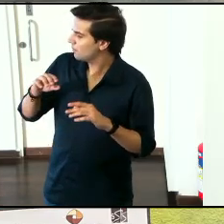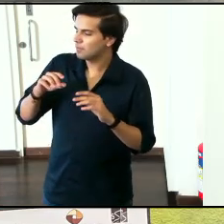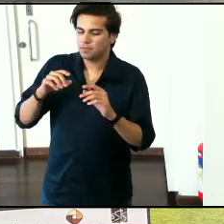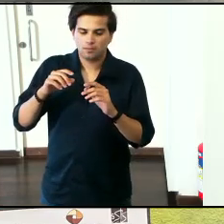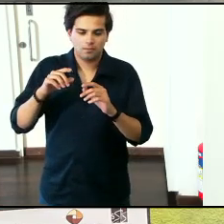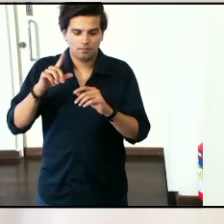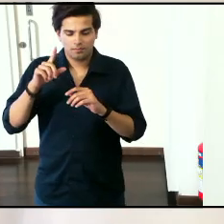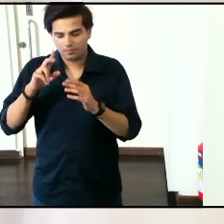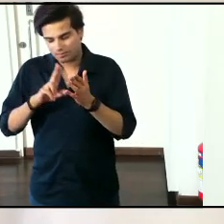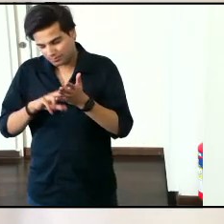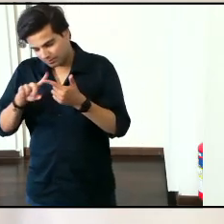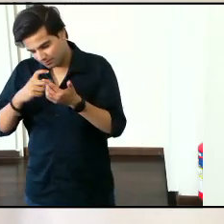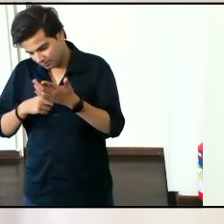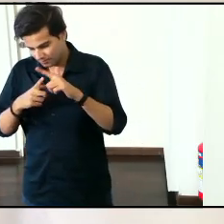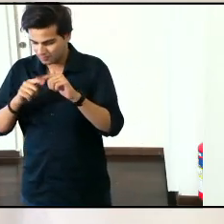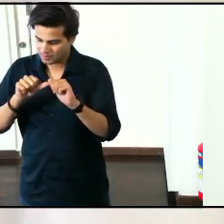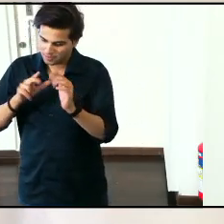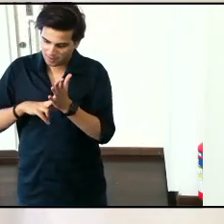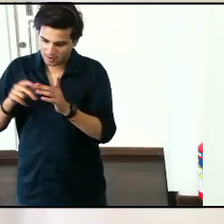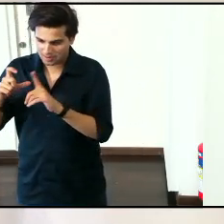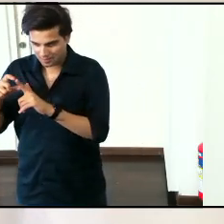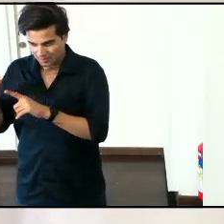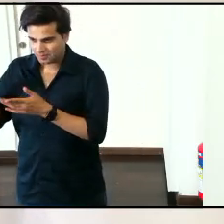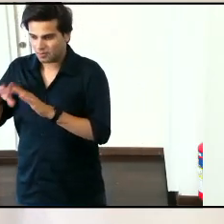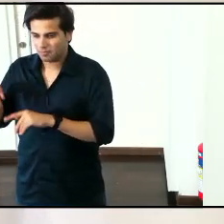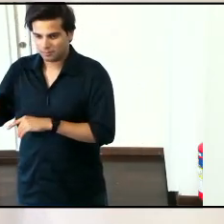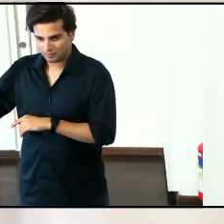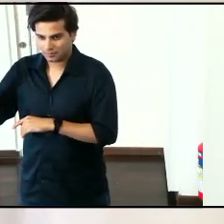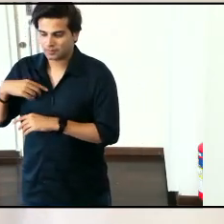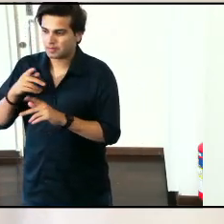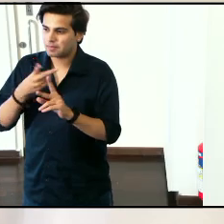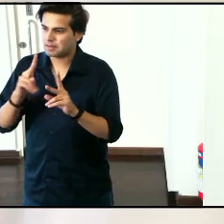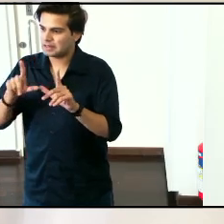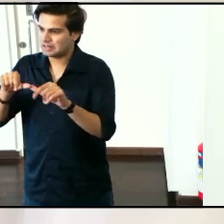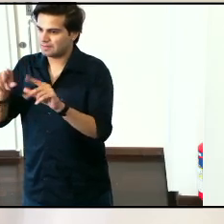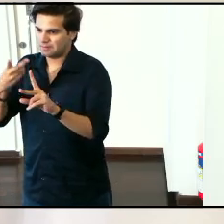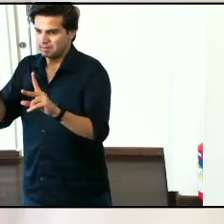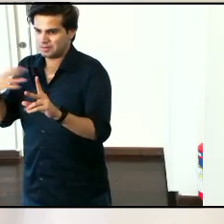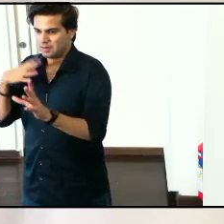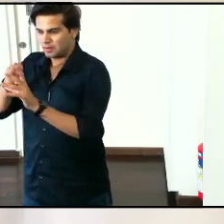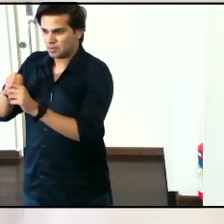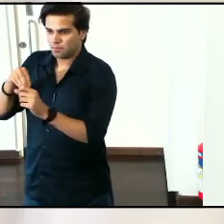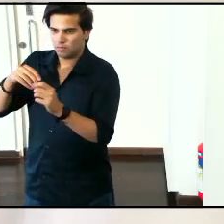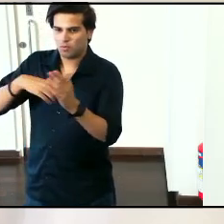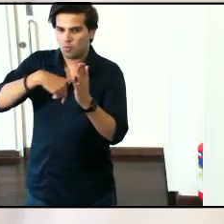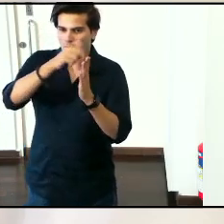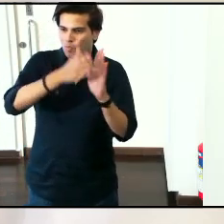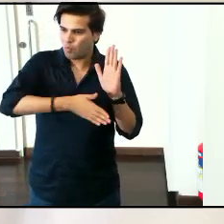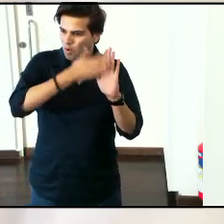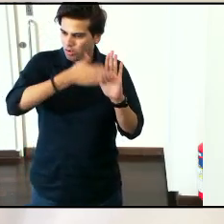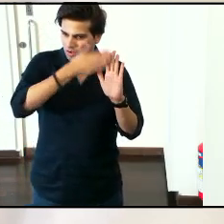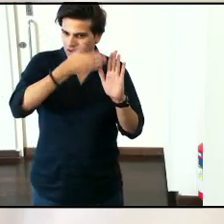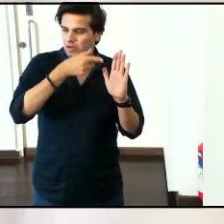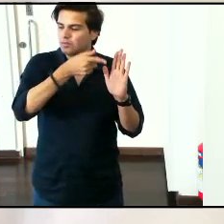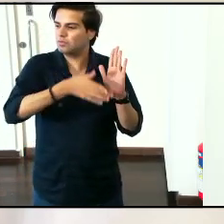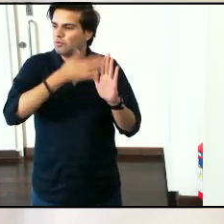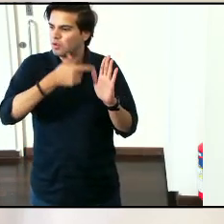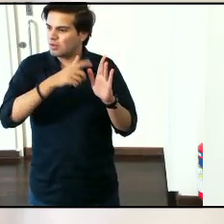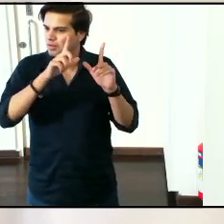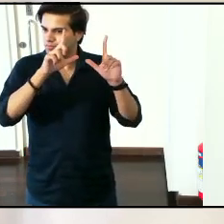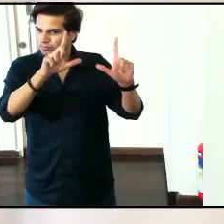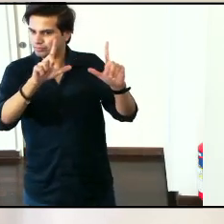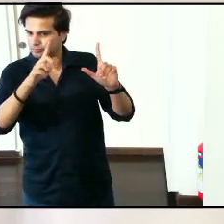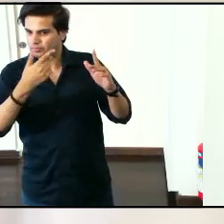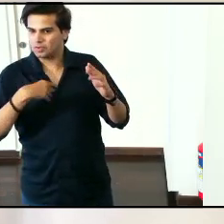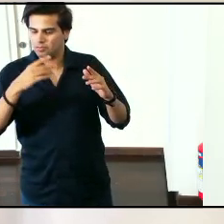from Beirut, where I had gone for a different meeting, but the walls were covered with the